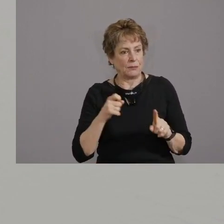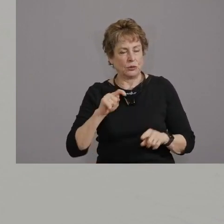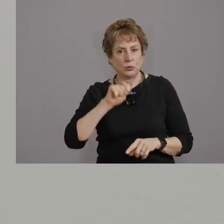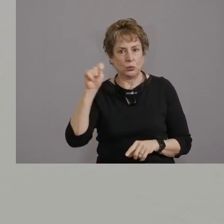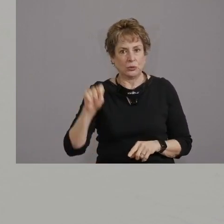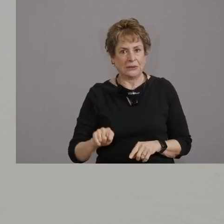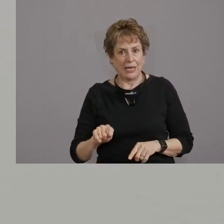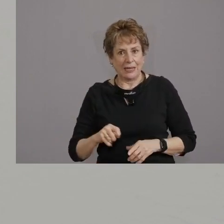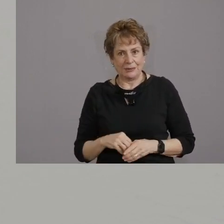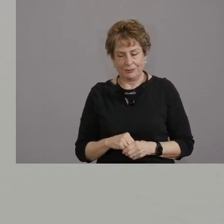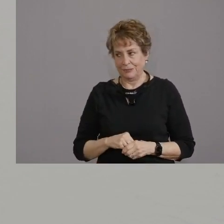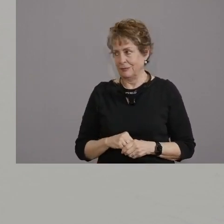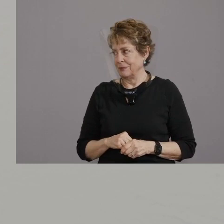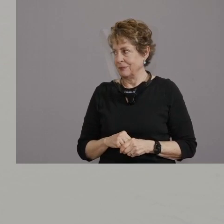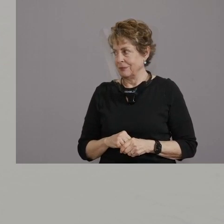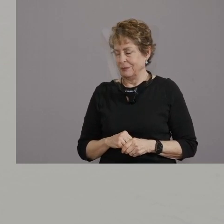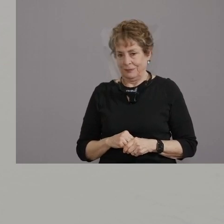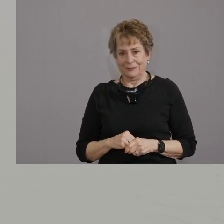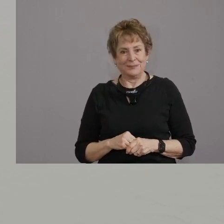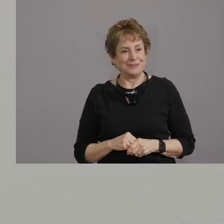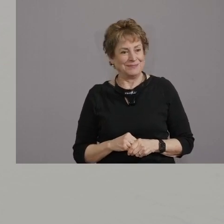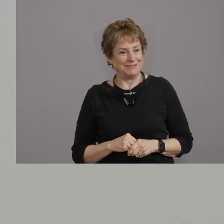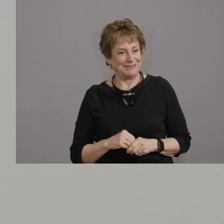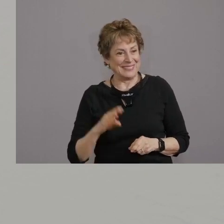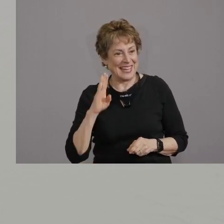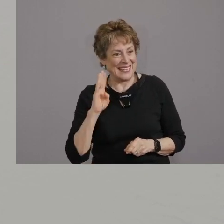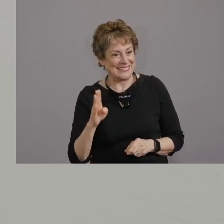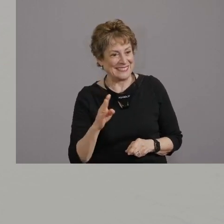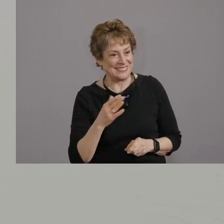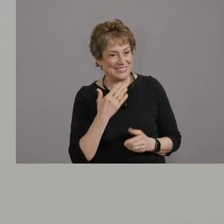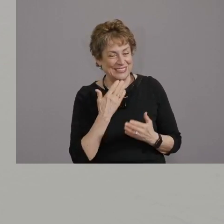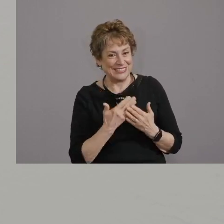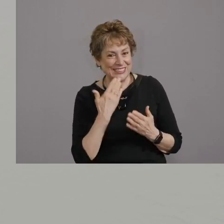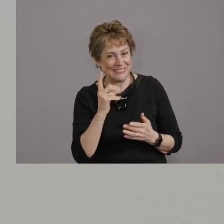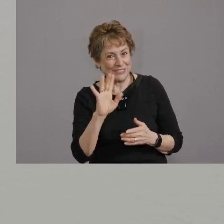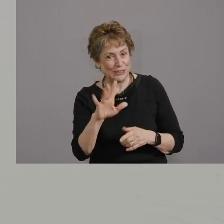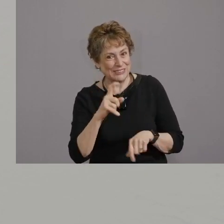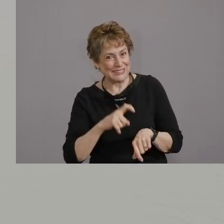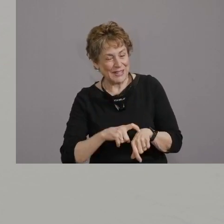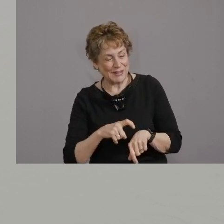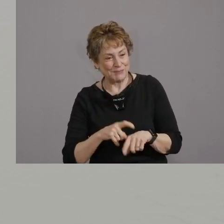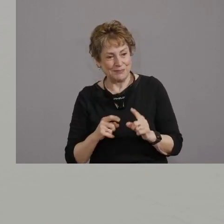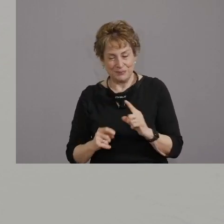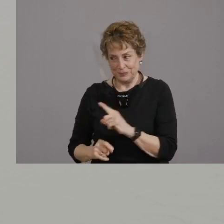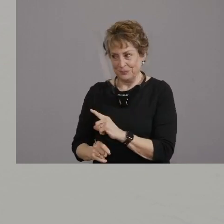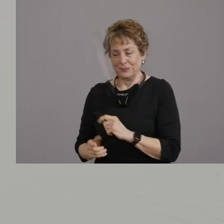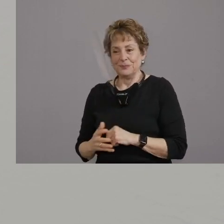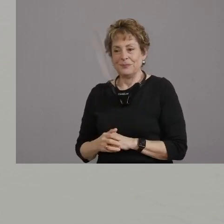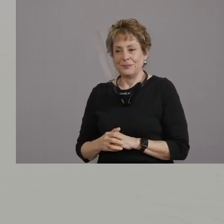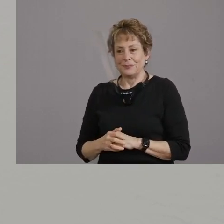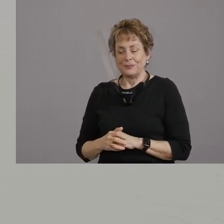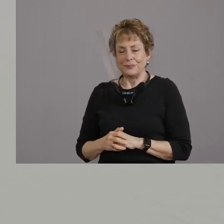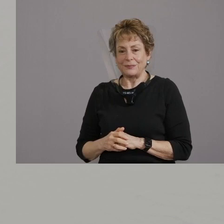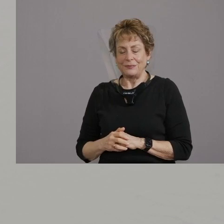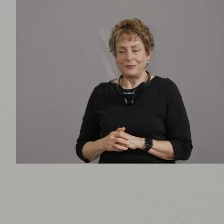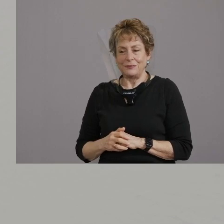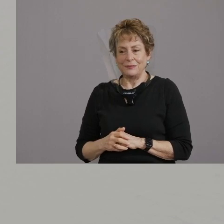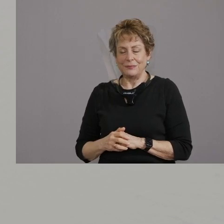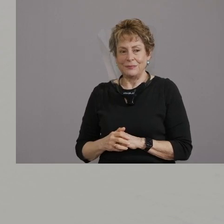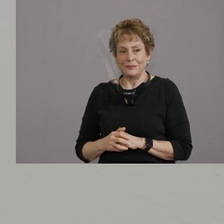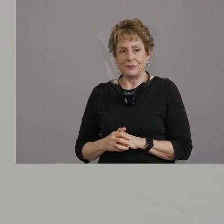Hi, Patty. Thank you for hi there. Thank you for your time this afternoon. I'm also curious